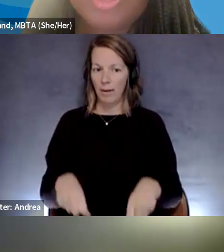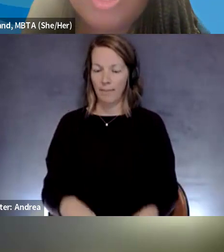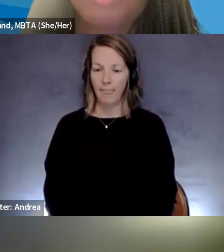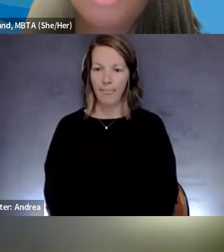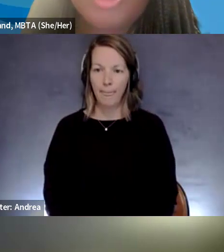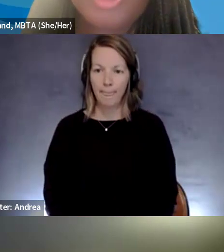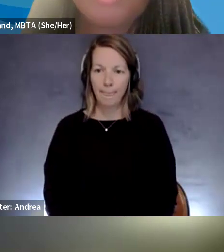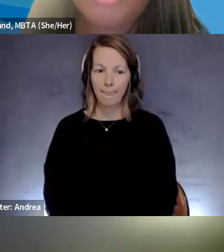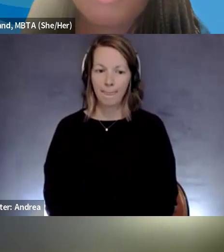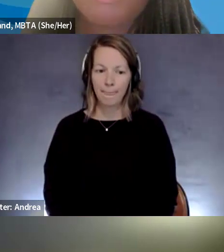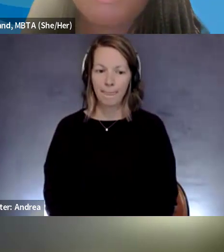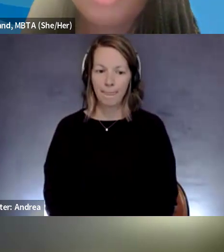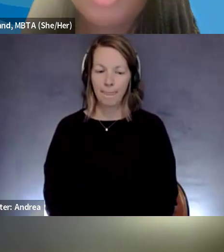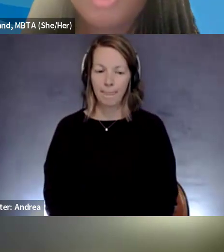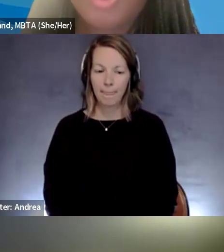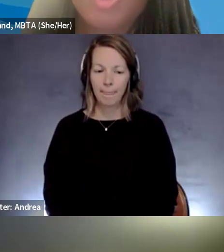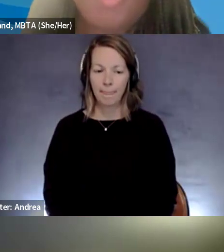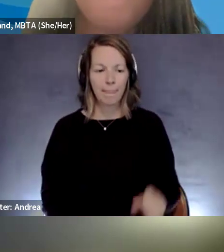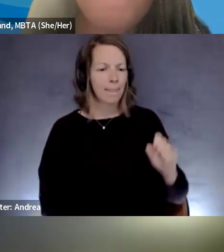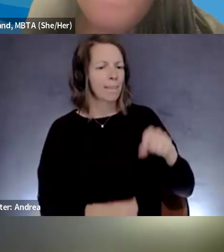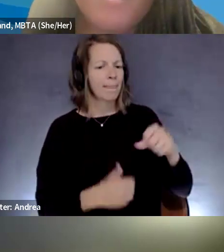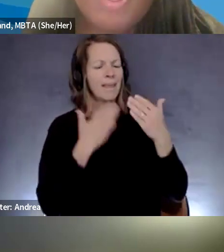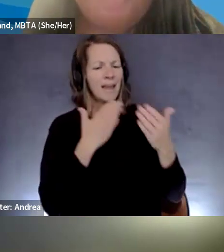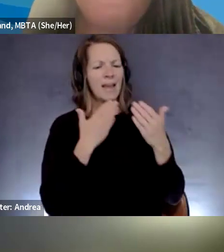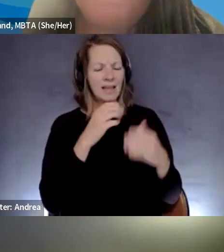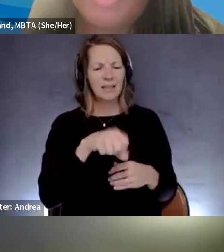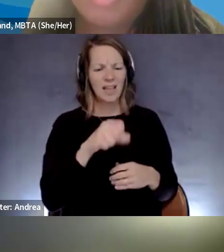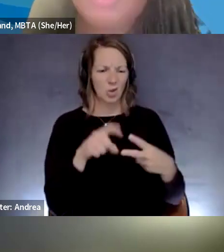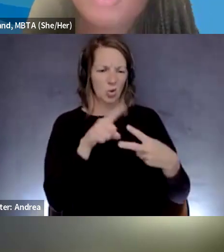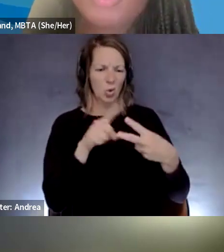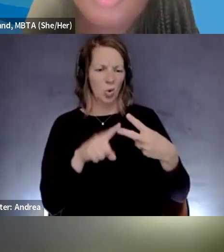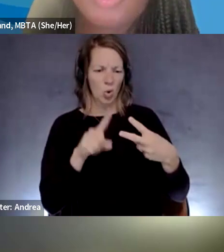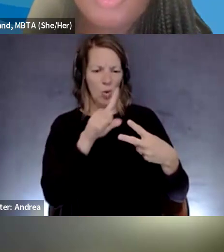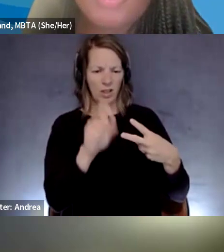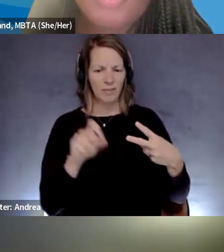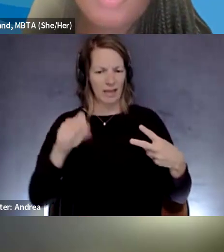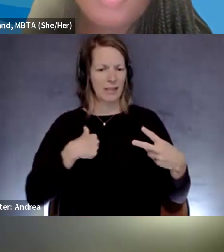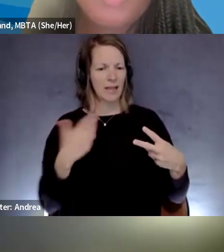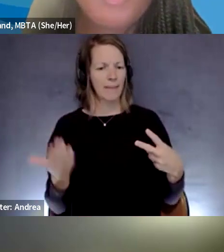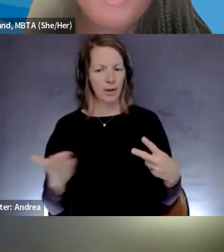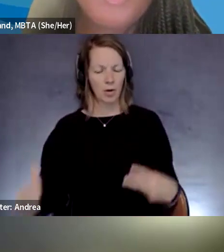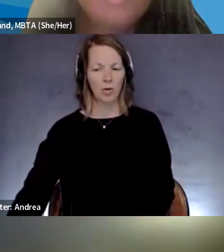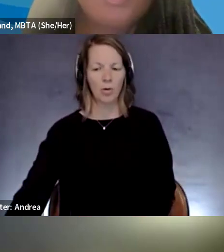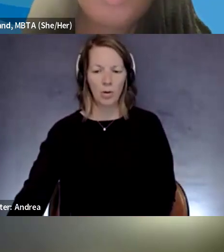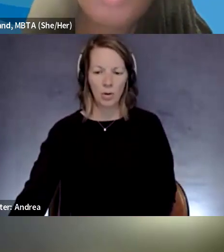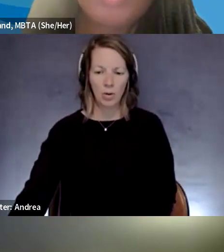make sure I captured. Thanks. Yeah. It's two questions, but yes, I'm here.